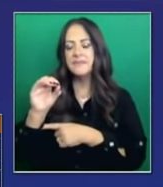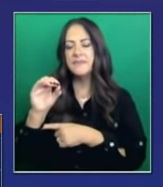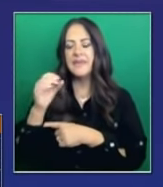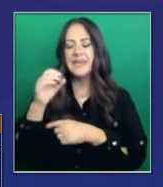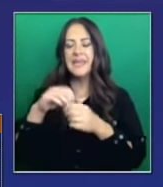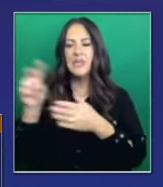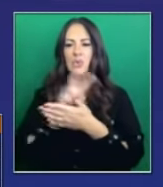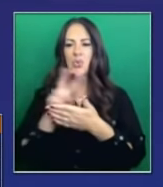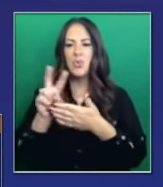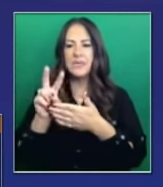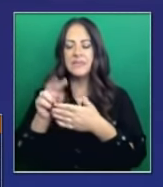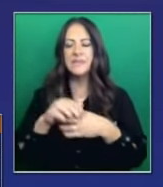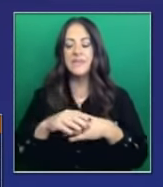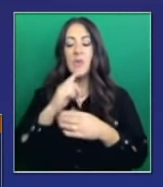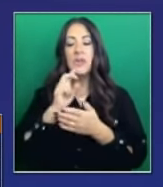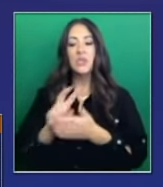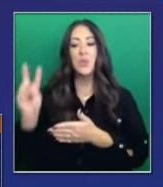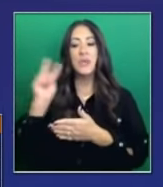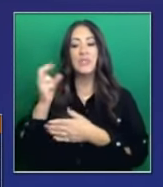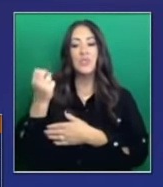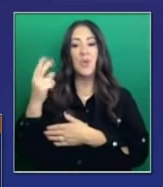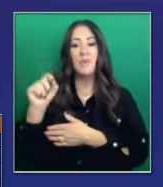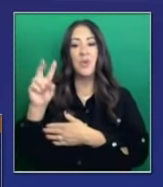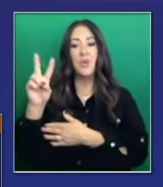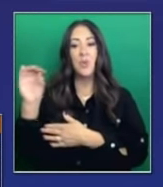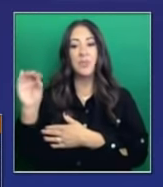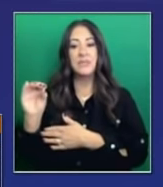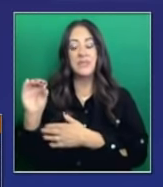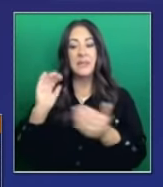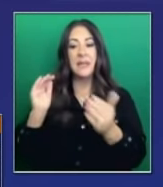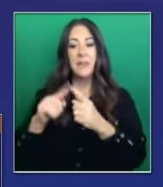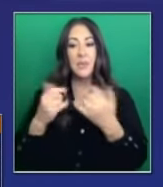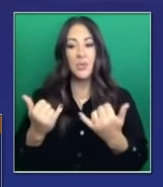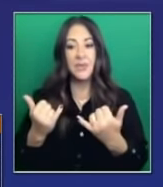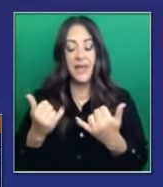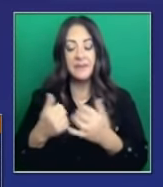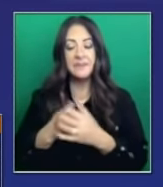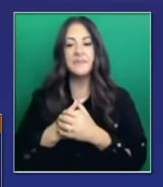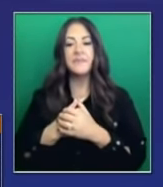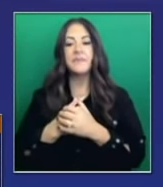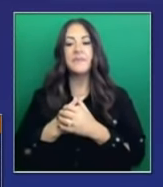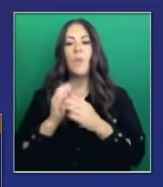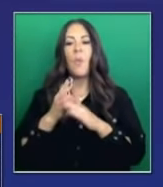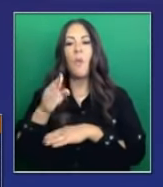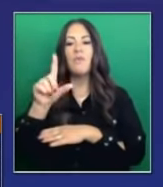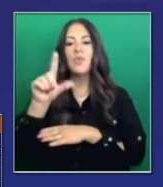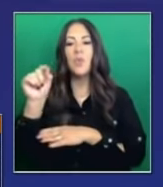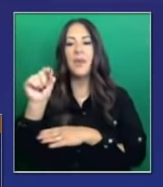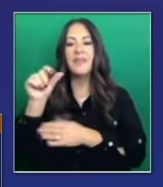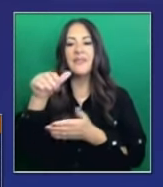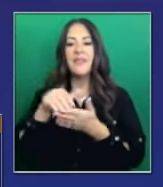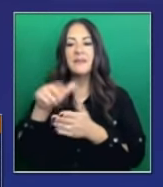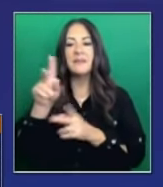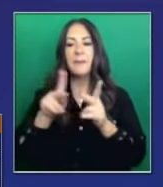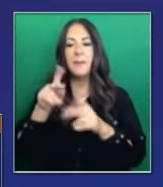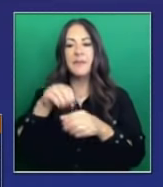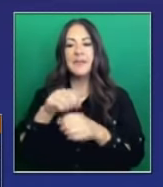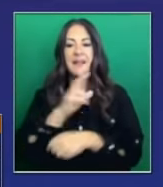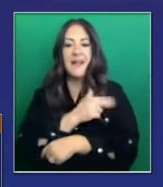ago, 12.2% in today's report. Over 20,000 people now hospitalized, 34%